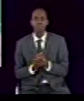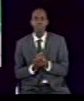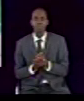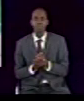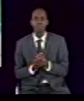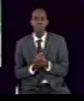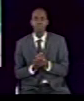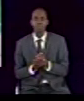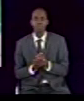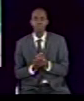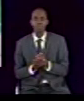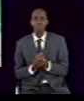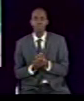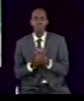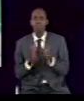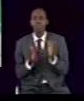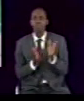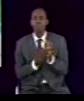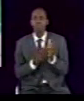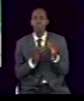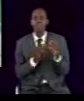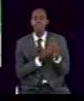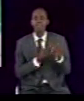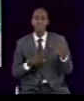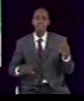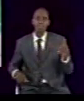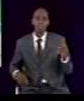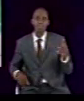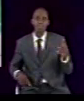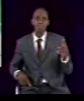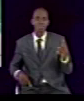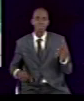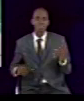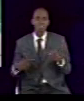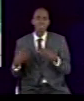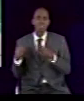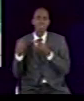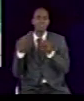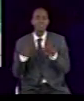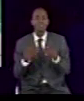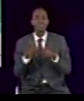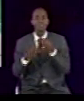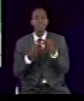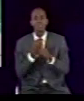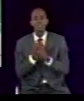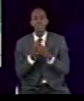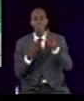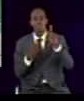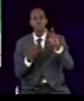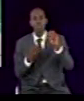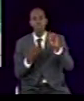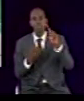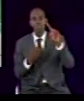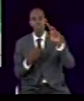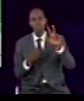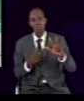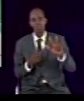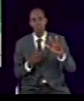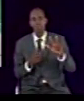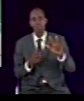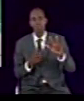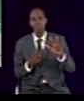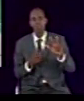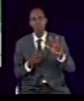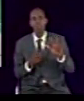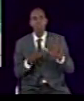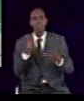Praise the Lord. It's Daniel Emmanuel out. Since 2013, I'm from Ekpuma region, Edo State. I want to